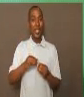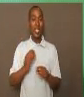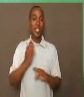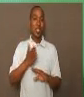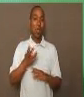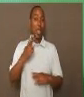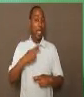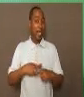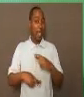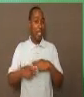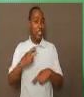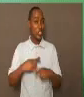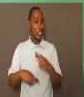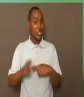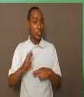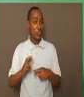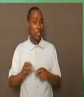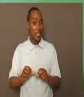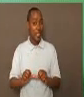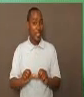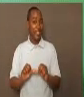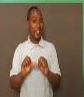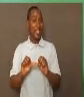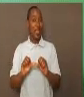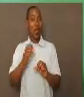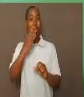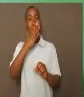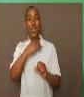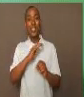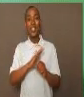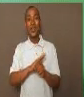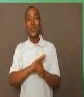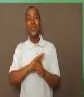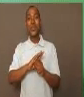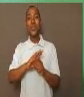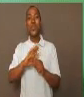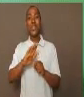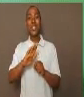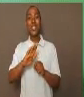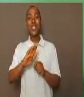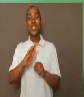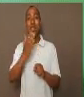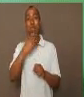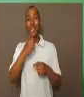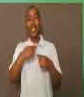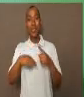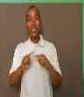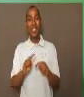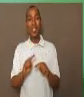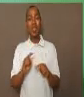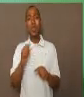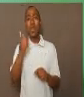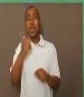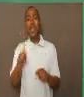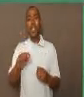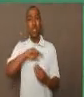reactions that follow will produce enough heat to enable the generator to work in any